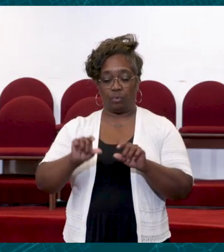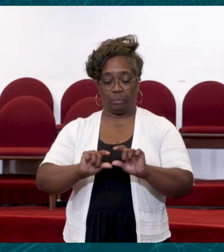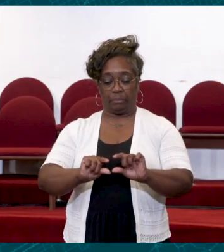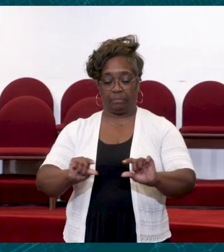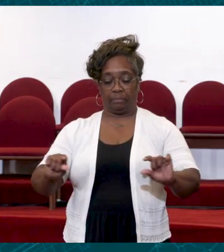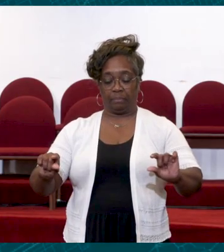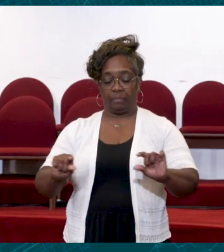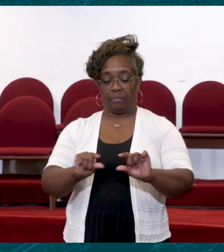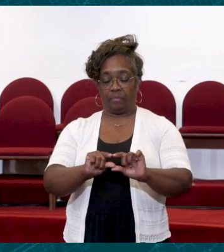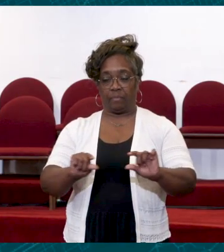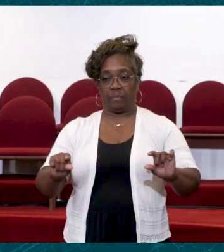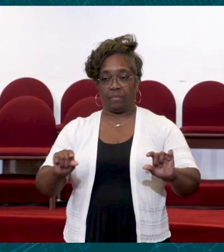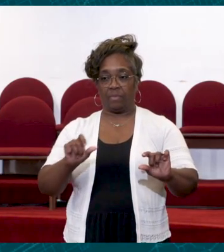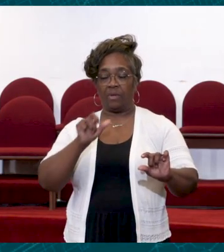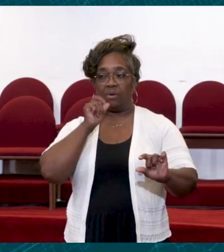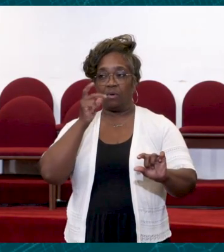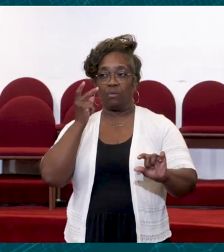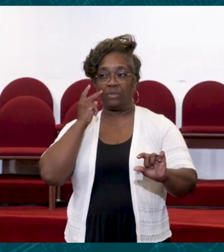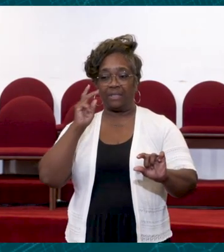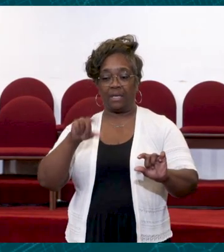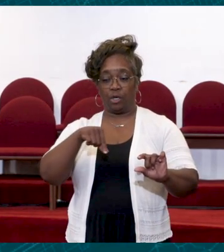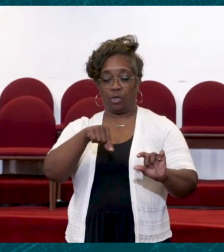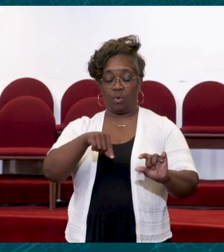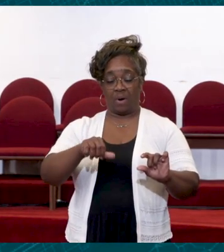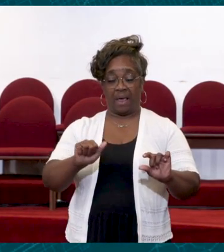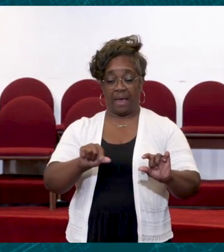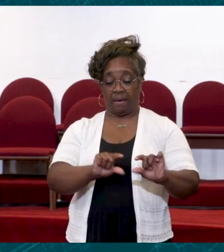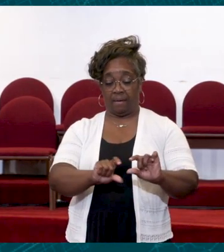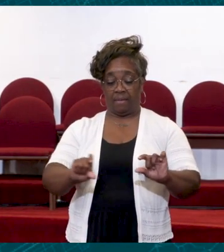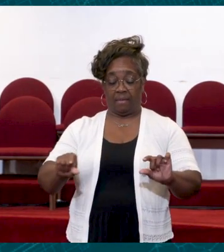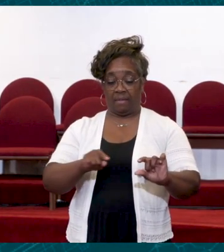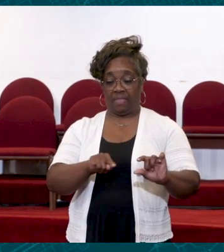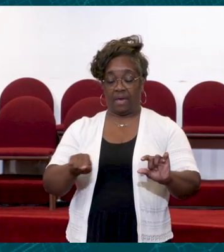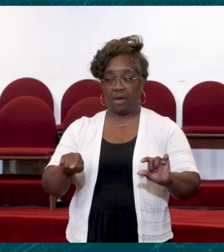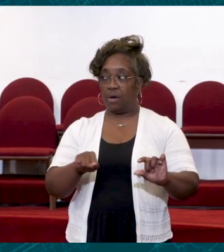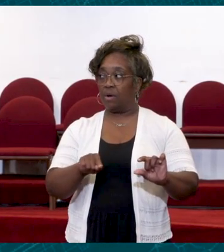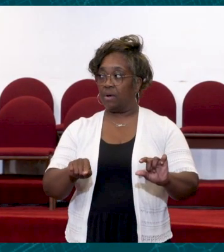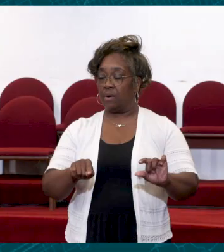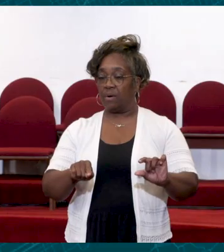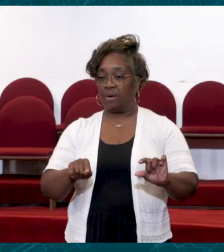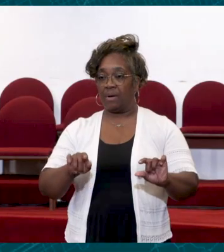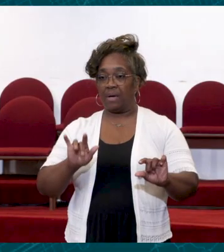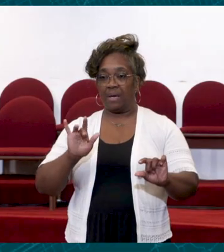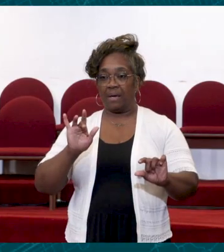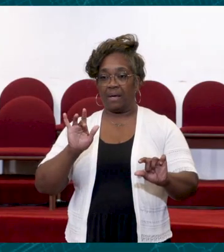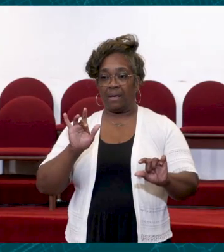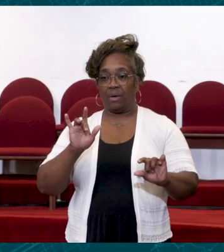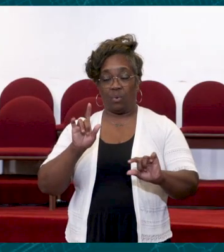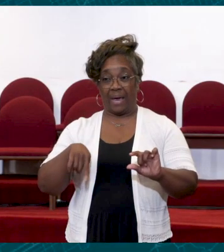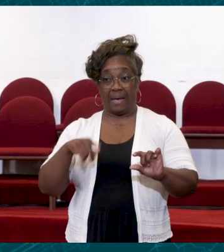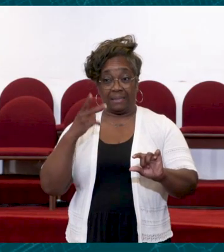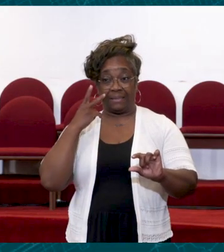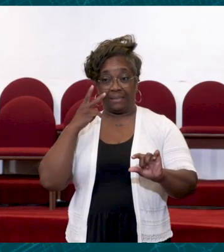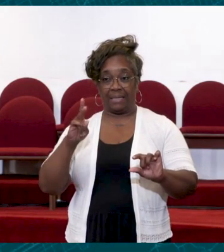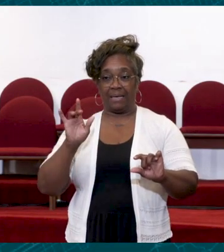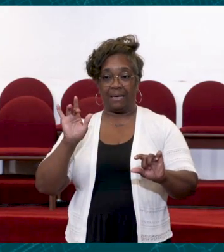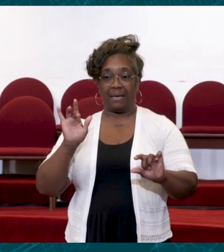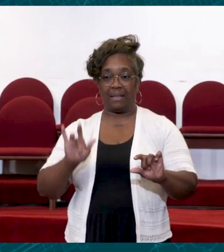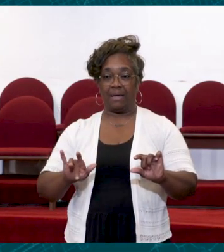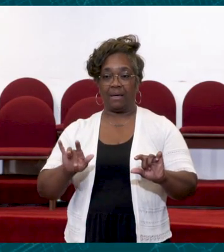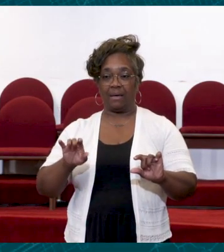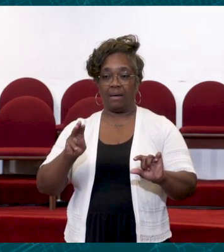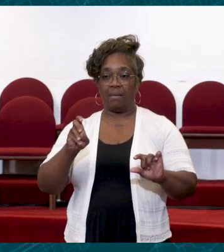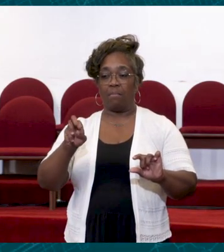If you do not see the question and answer in the task bar, click on More and then click on the question and answer